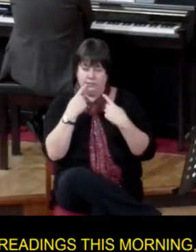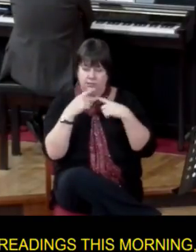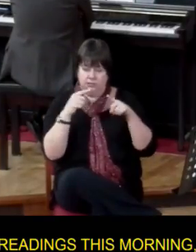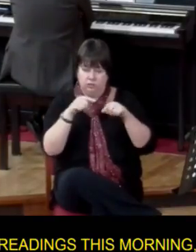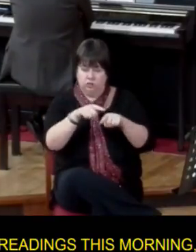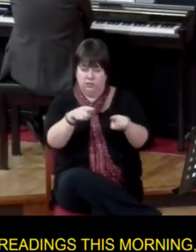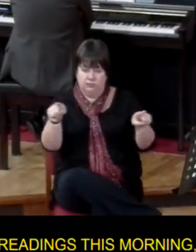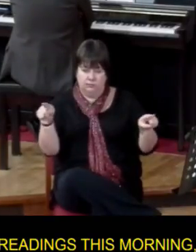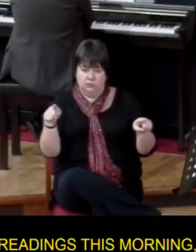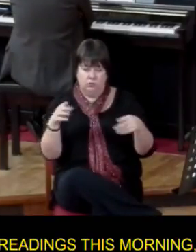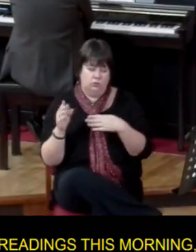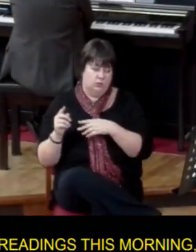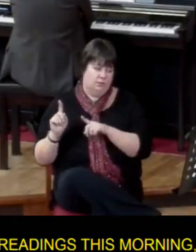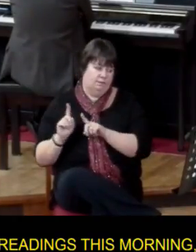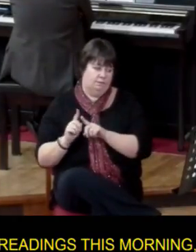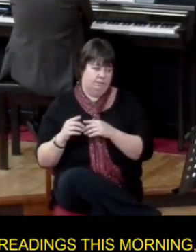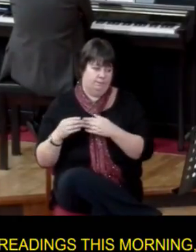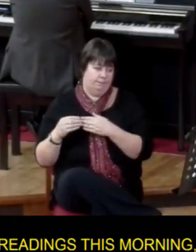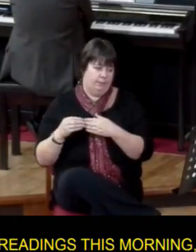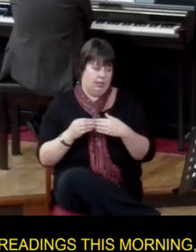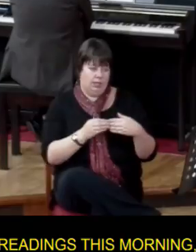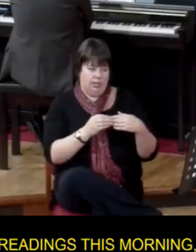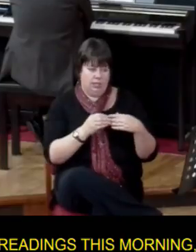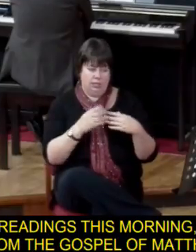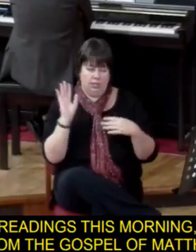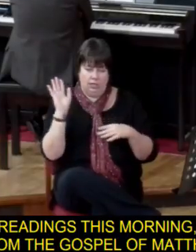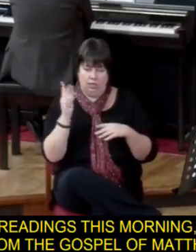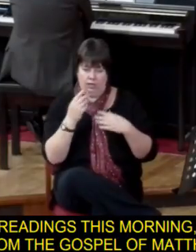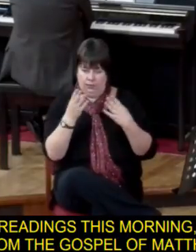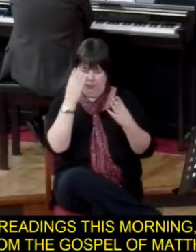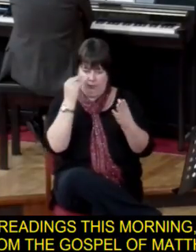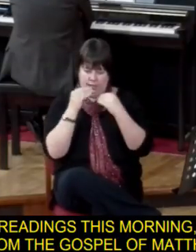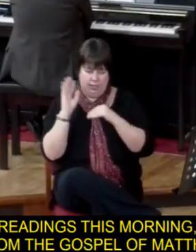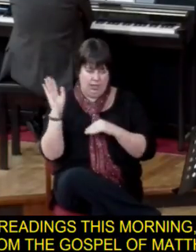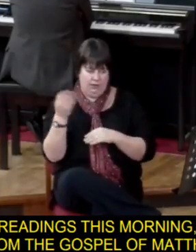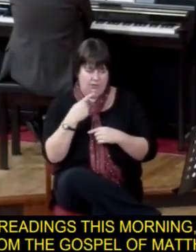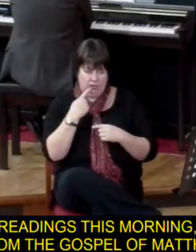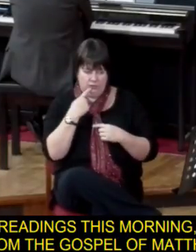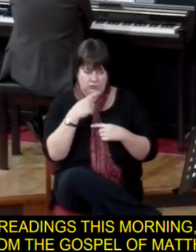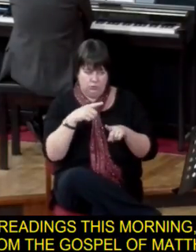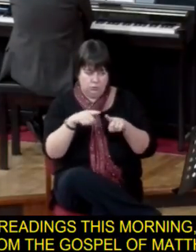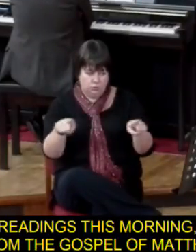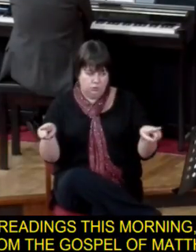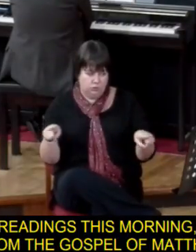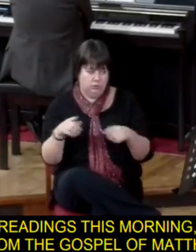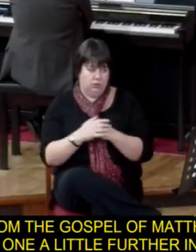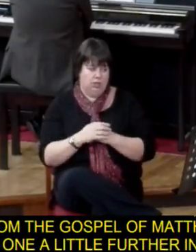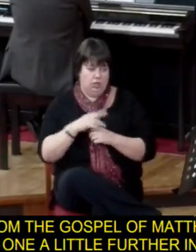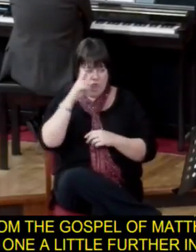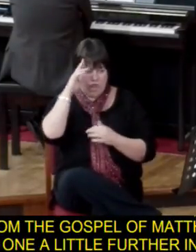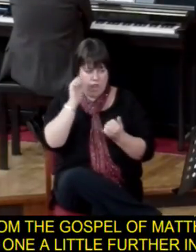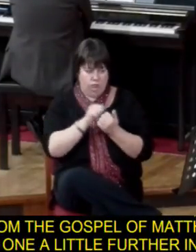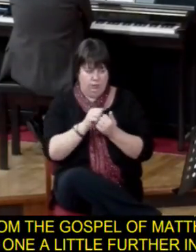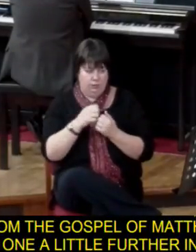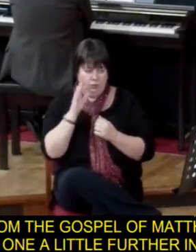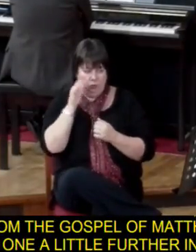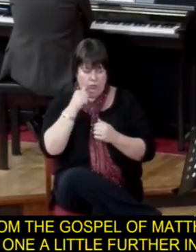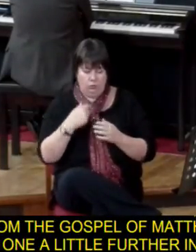you. And surely I am with you always, to the very end of the age."